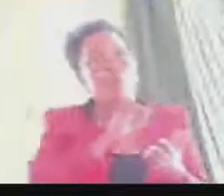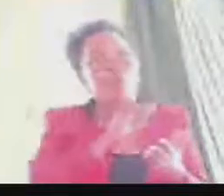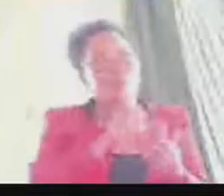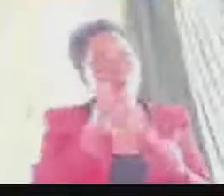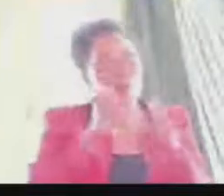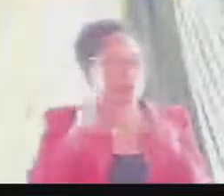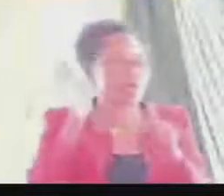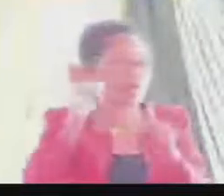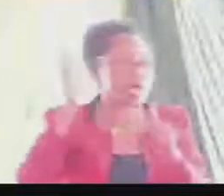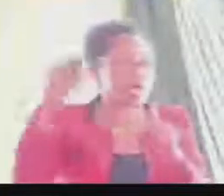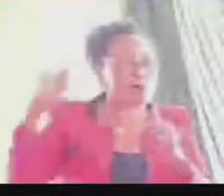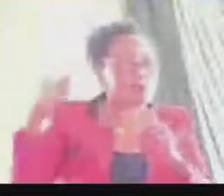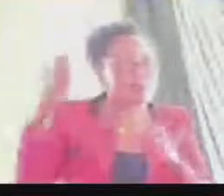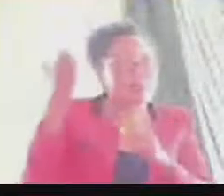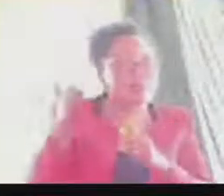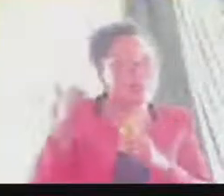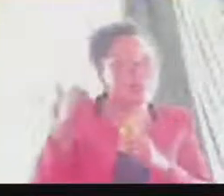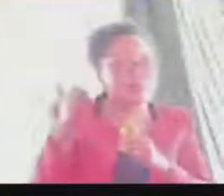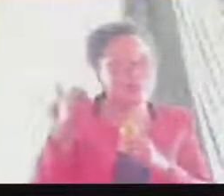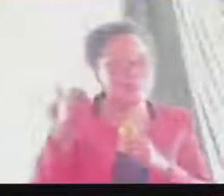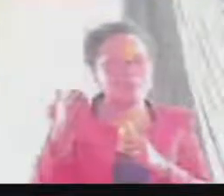out there is that the